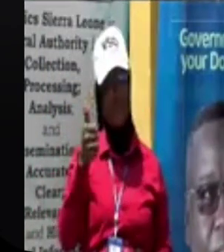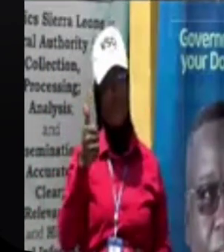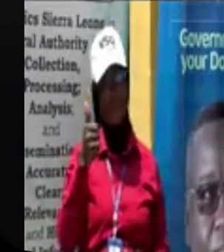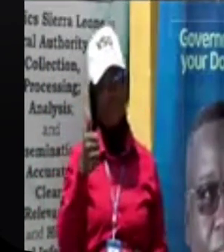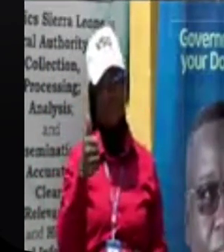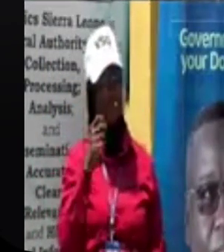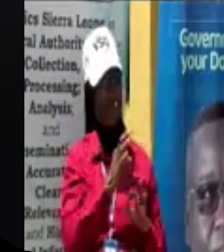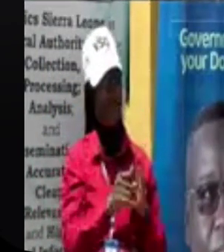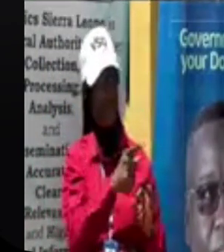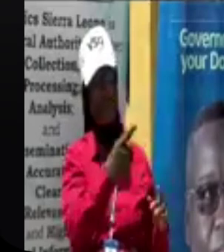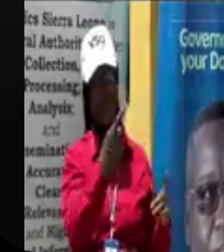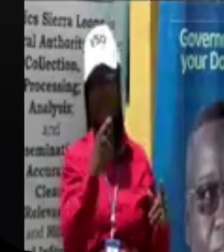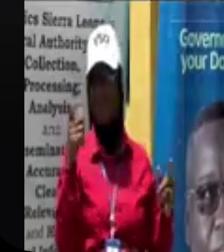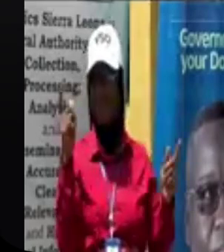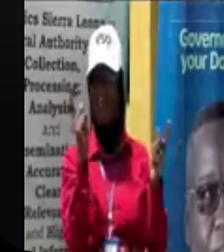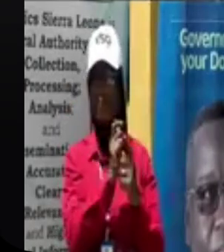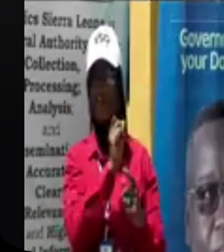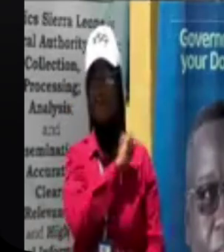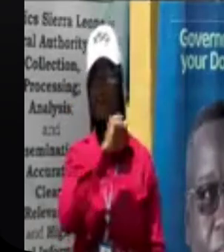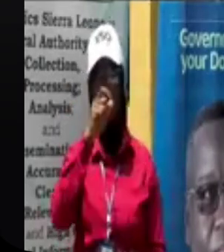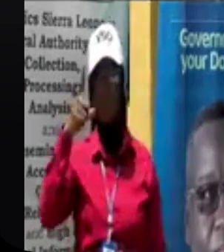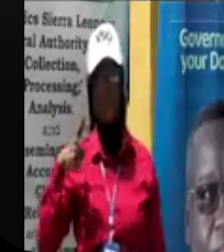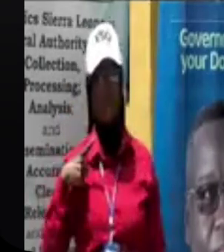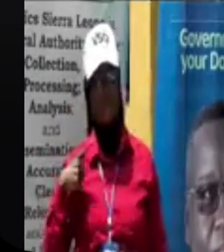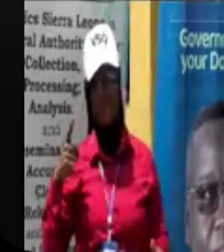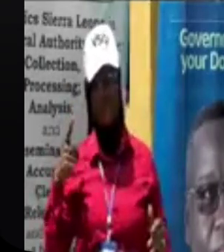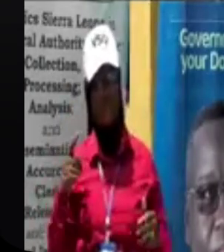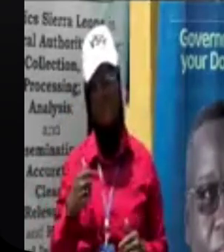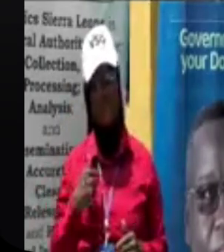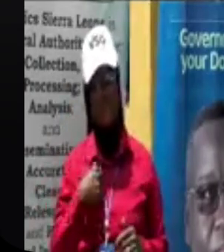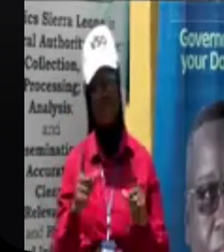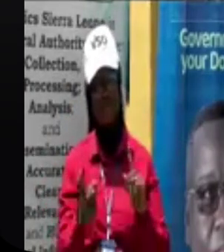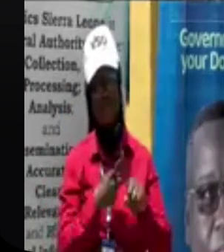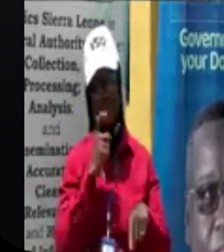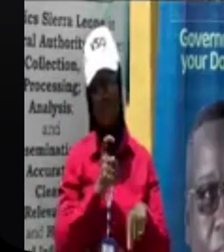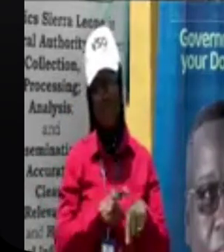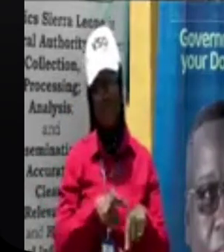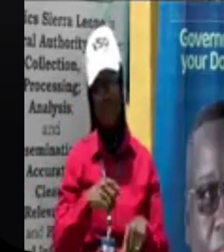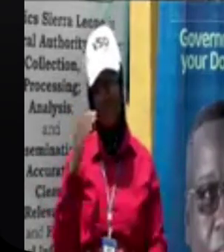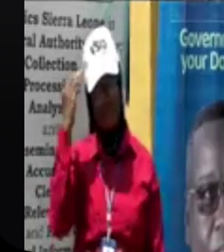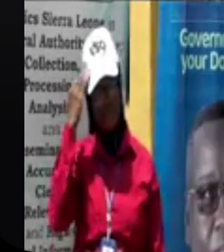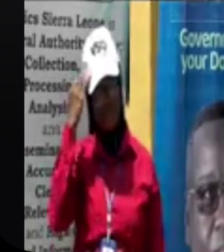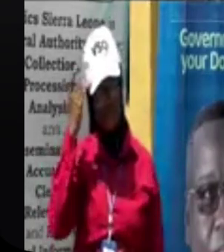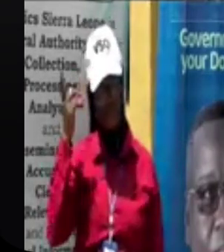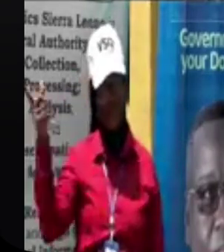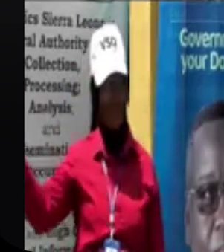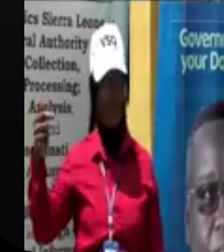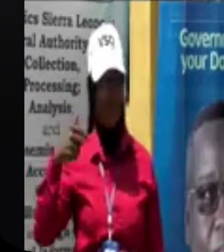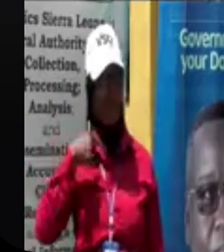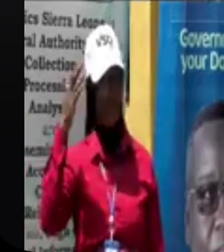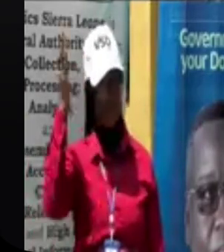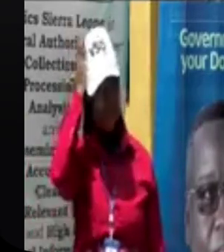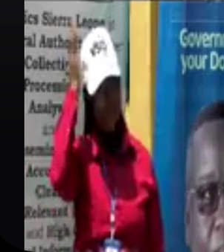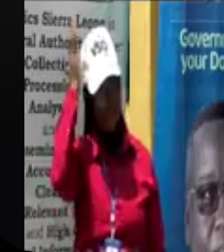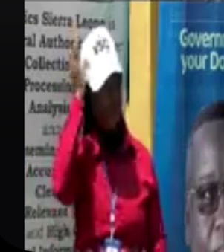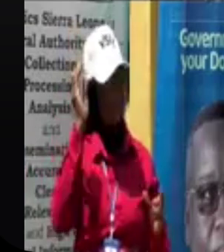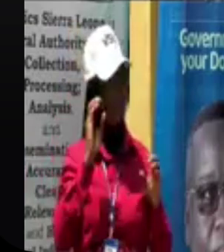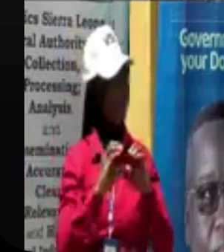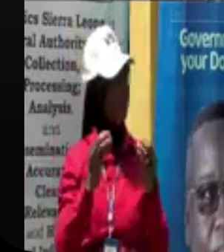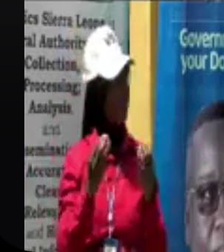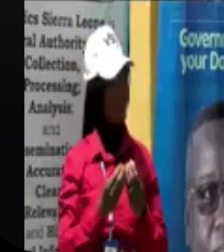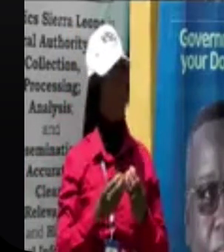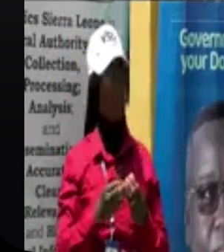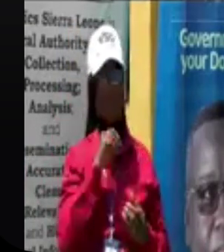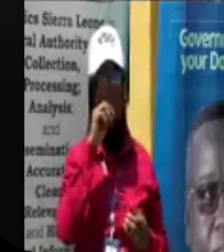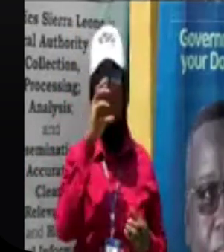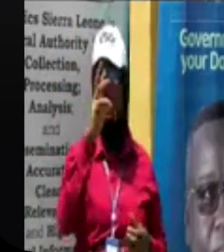if we can reach na council. Because me na my first service day for Sabiu. As I the head that committee, they will then now with 6 at the committee. We